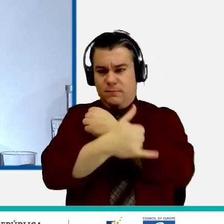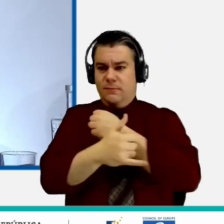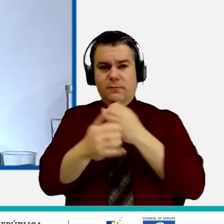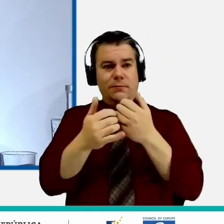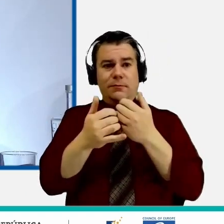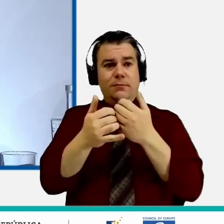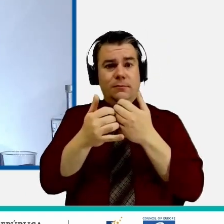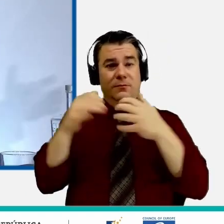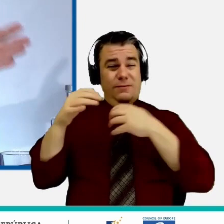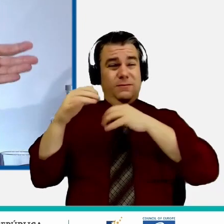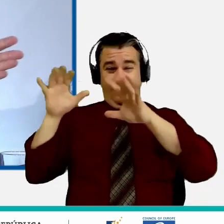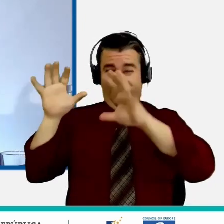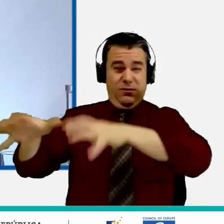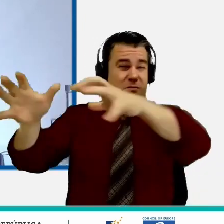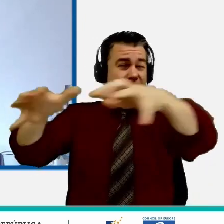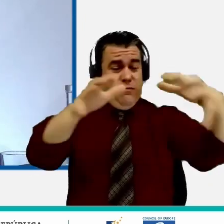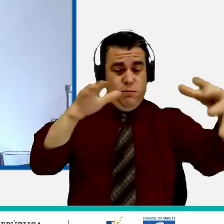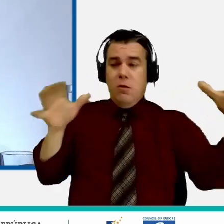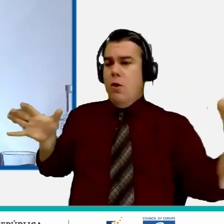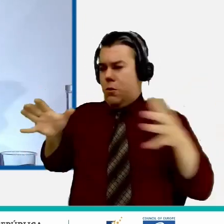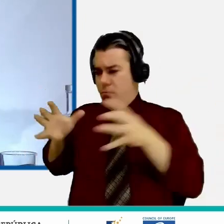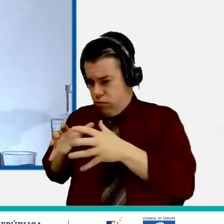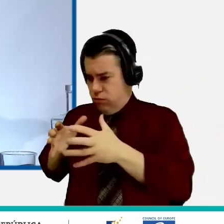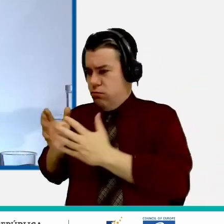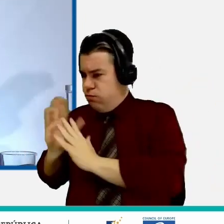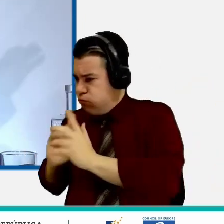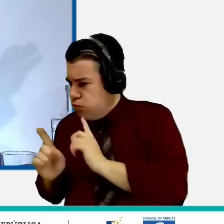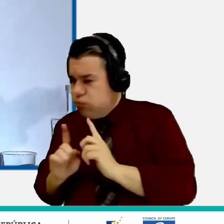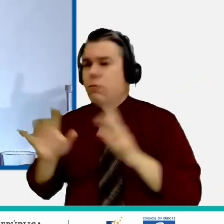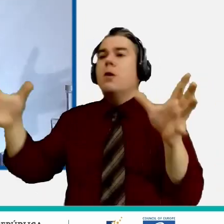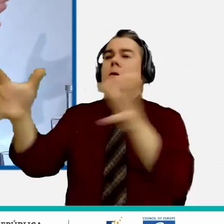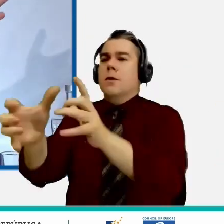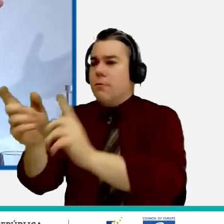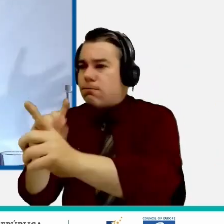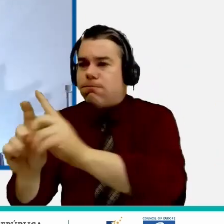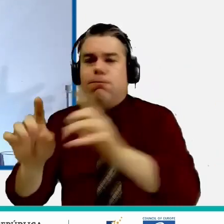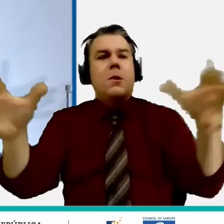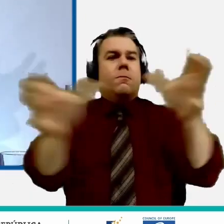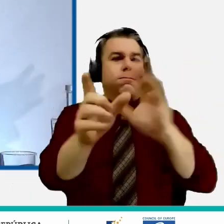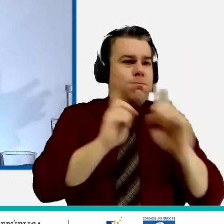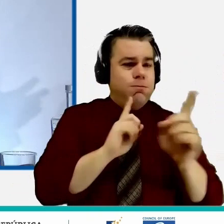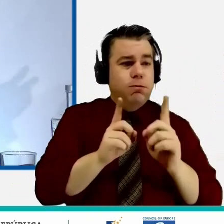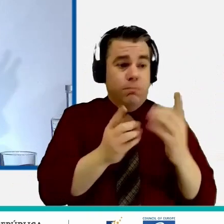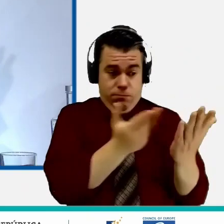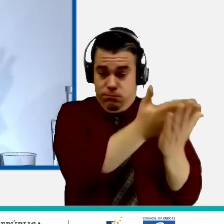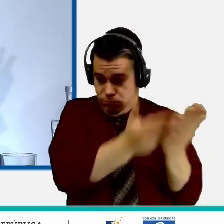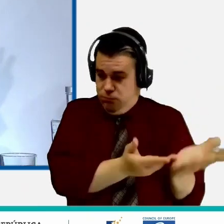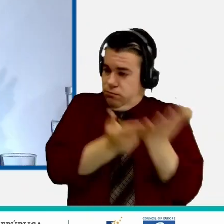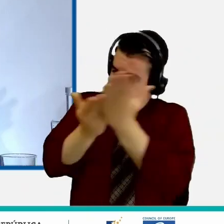provide member states through the Sendai Focal Points, the platform to continue bringing together